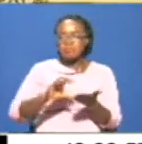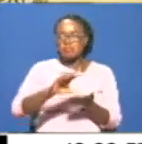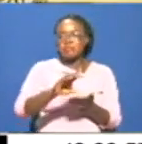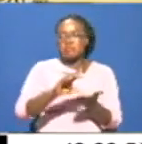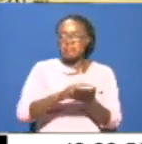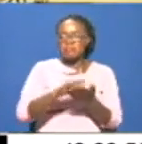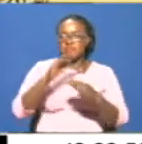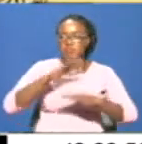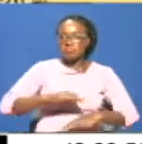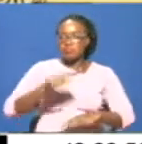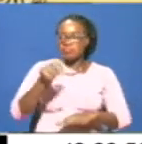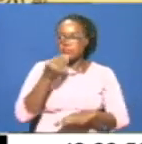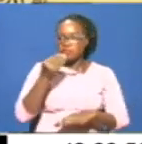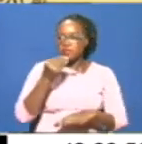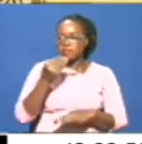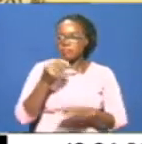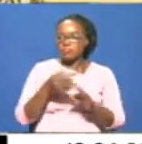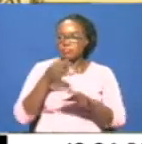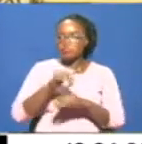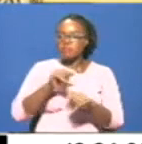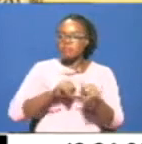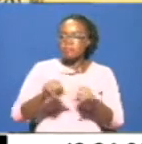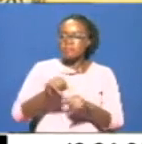relief food to of about